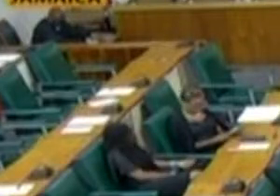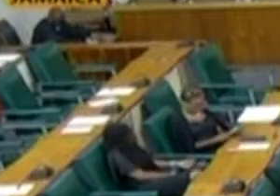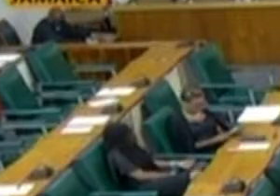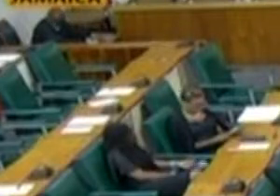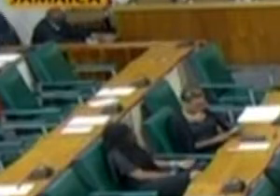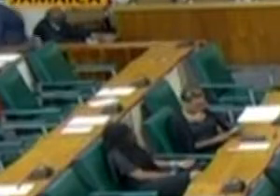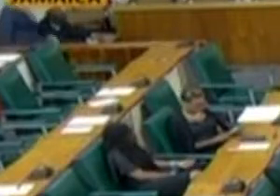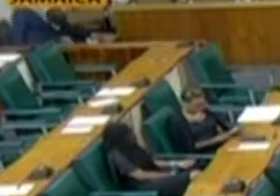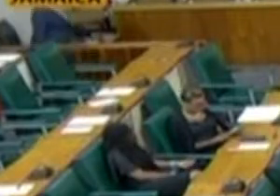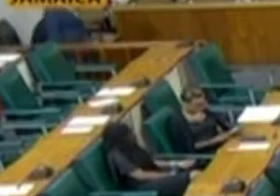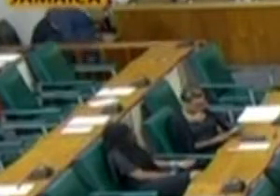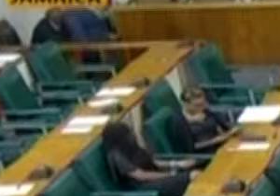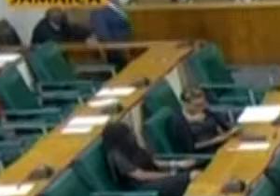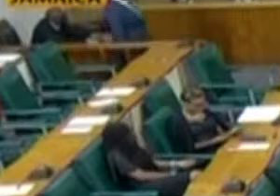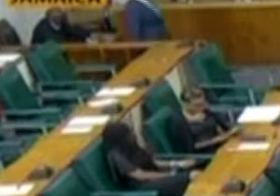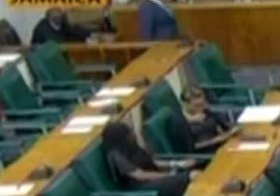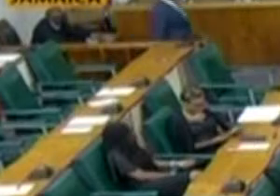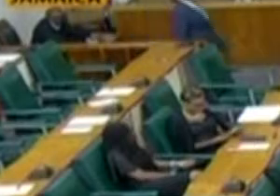Bills brought from the Senate.